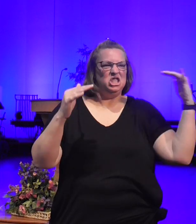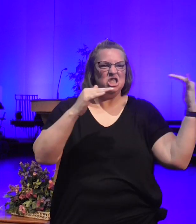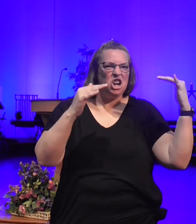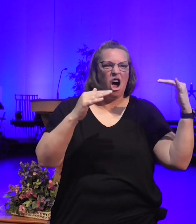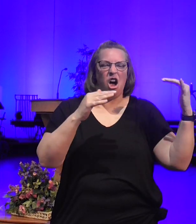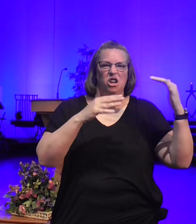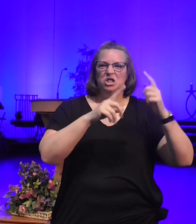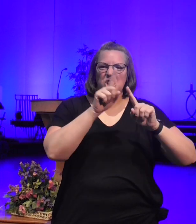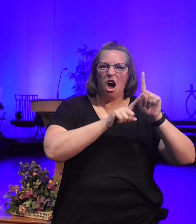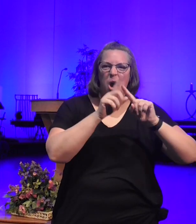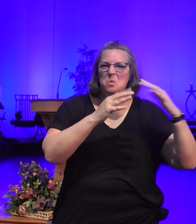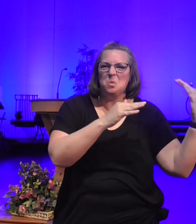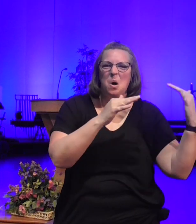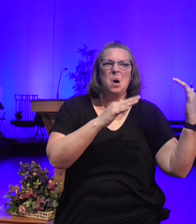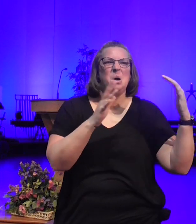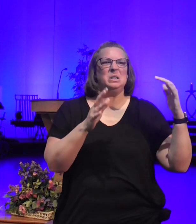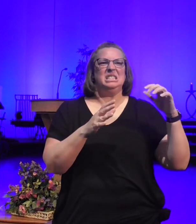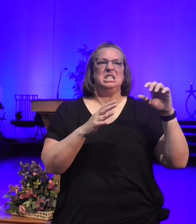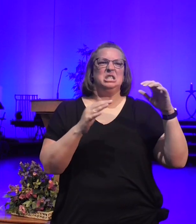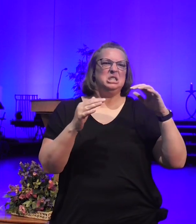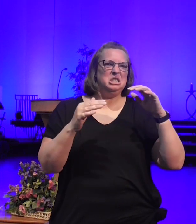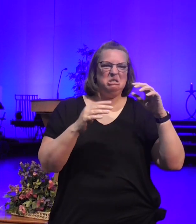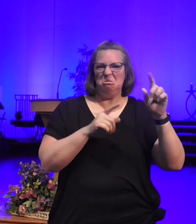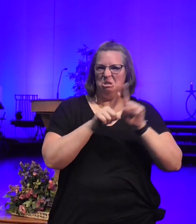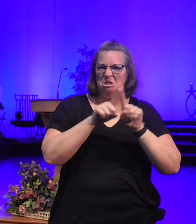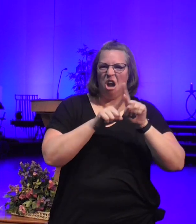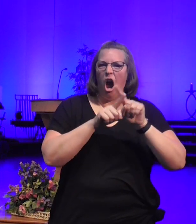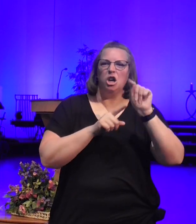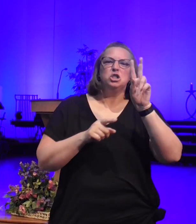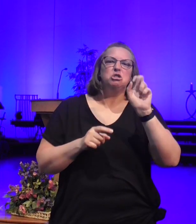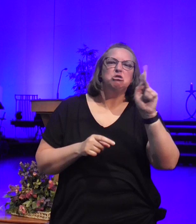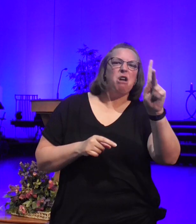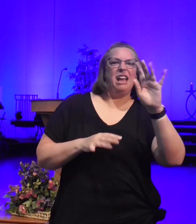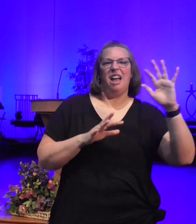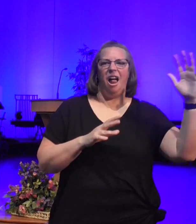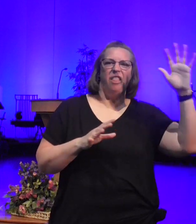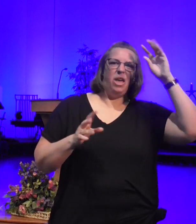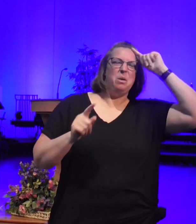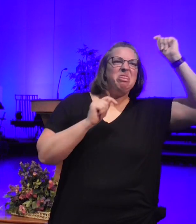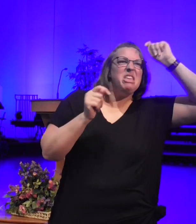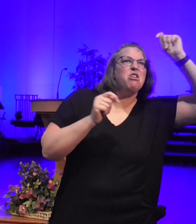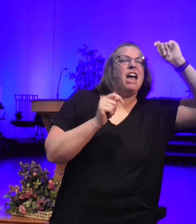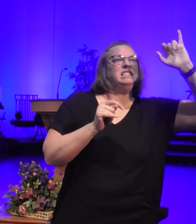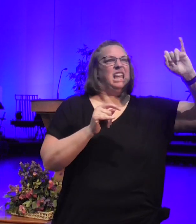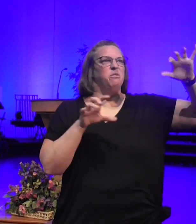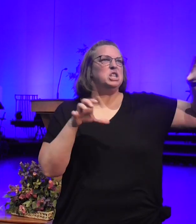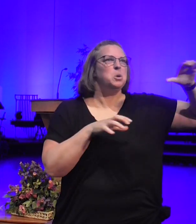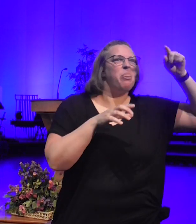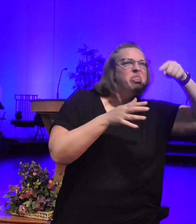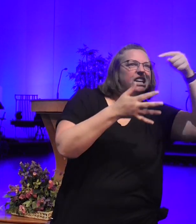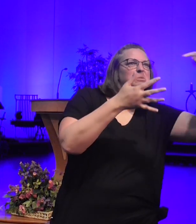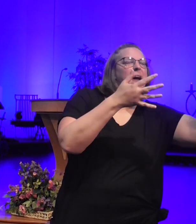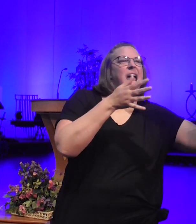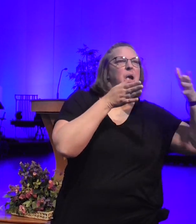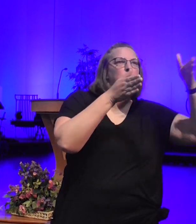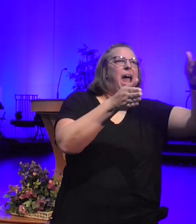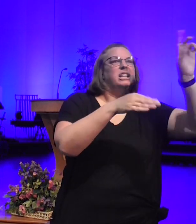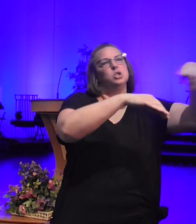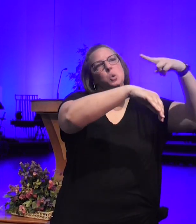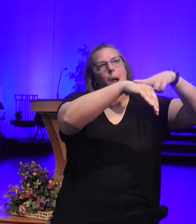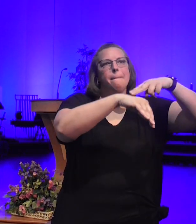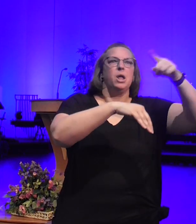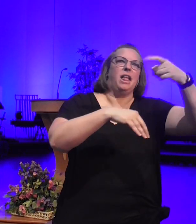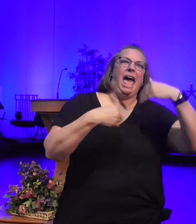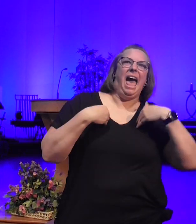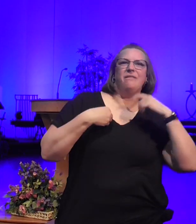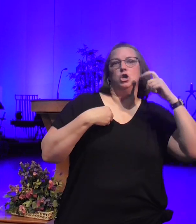sci-fi stories that postulate and theorize, what if we did it this way, and what if we did it that way, and what if a group of people thought this was normal? It's normal to